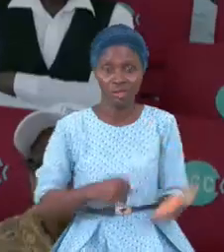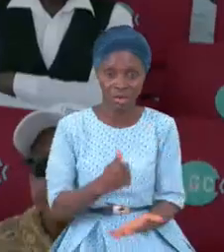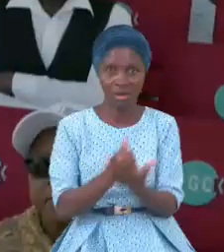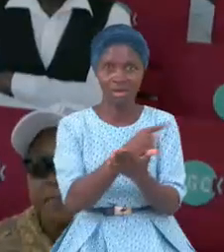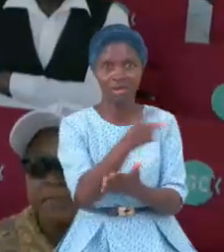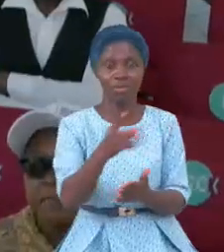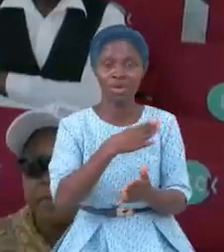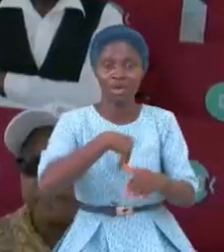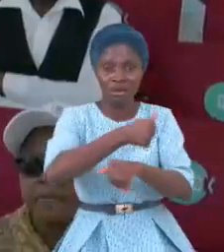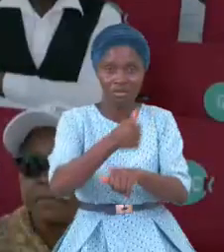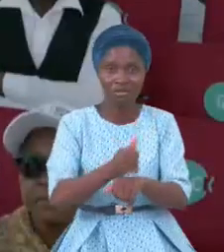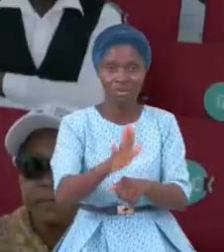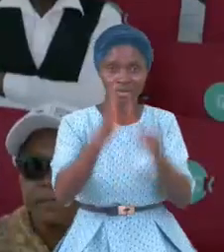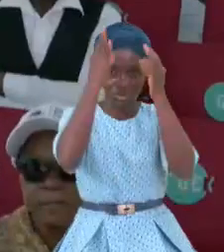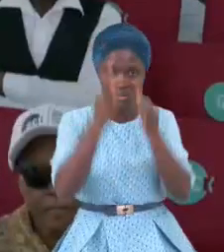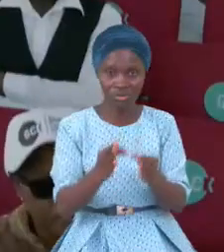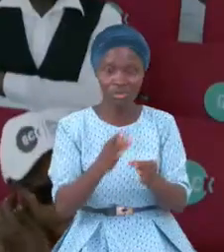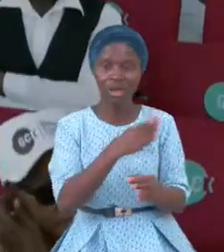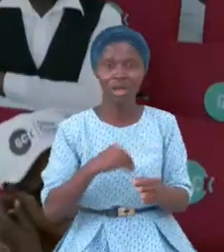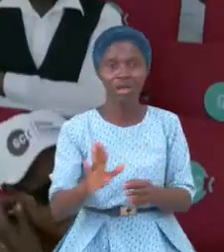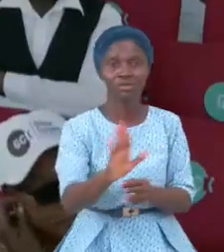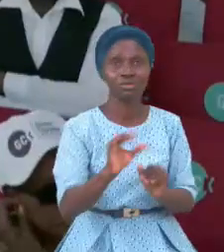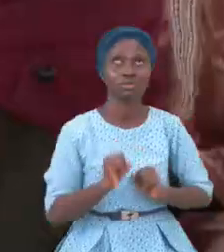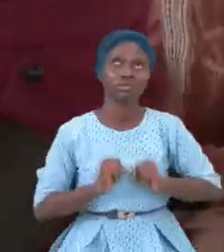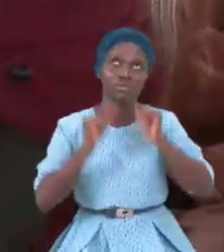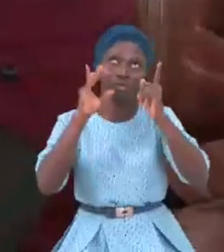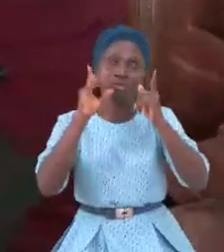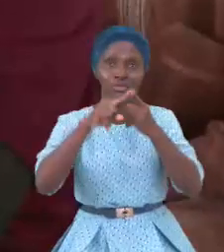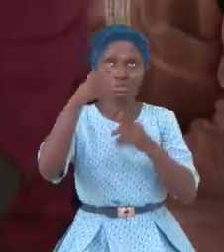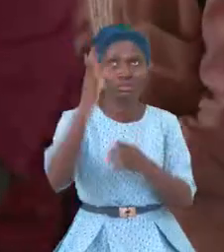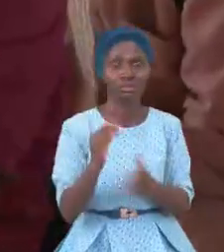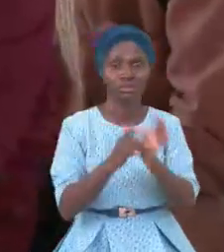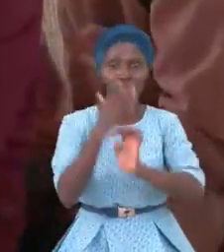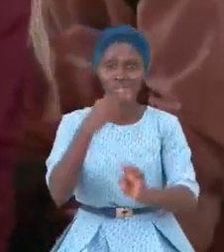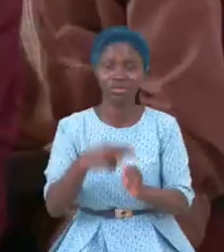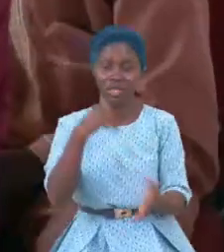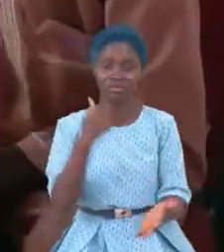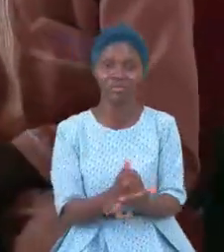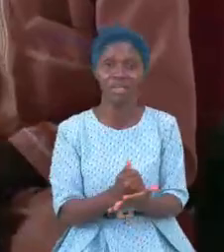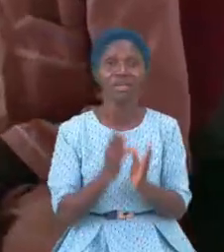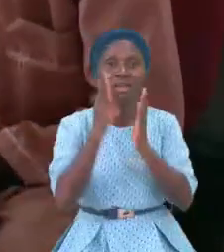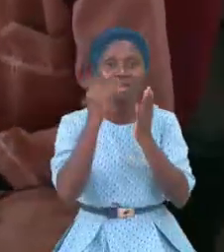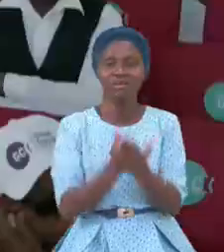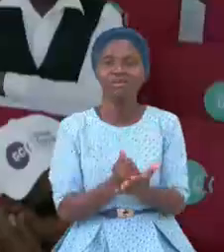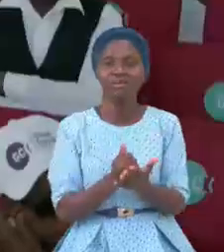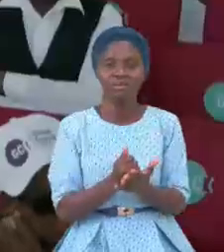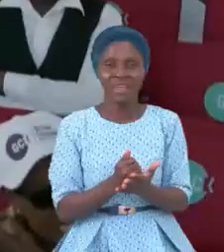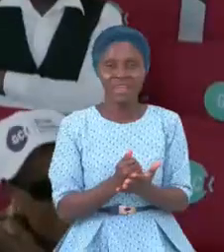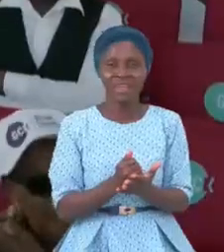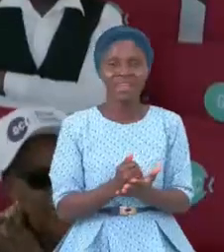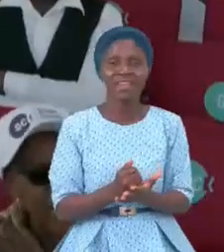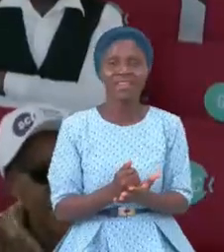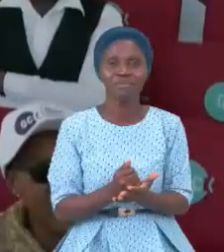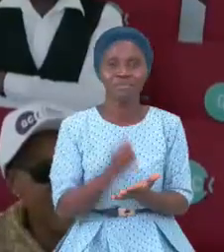your consecration in Jesus' name. You know, I'm going to ask for another amen.